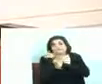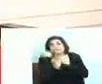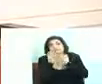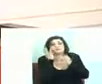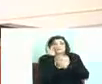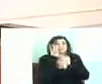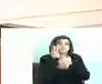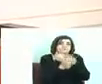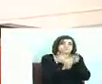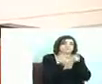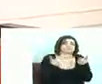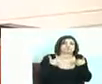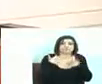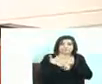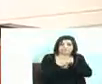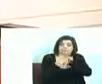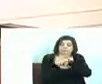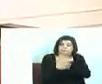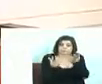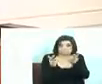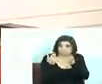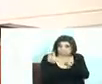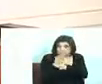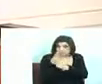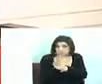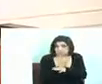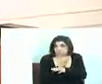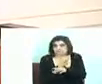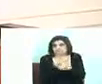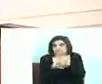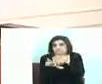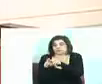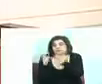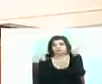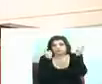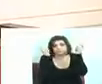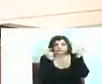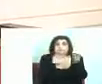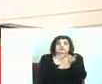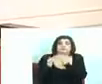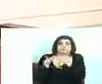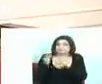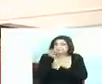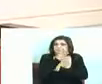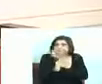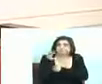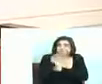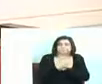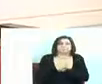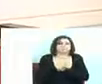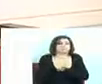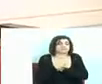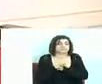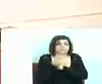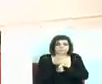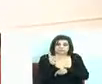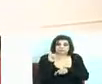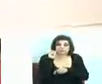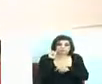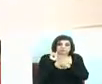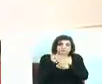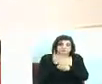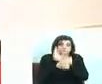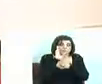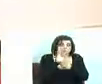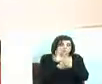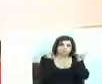Whatever it is that you have available and that you would like to use as we celebrate communion. In a few minutes, we're going to be celebrating communion, and communion